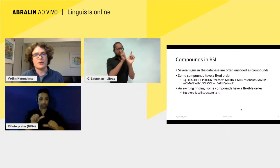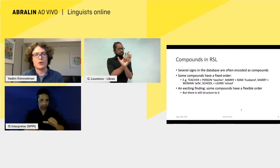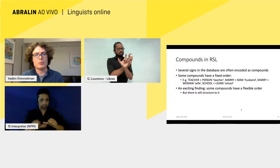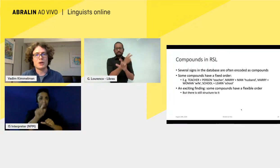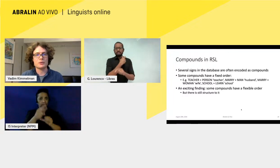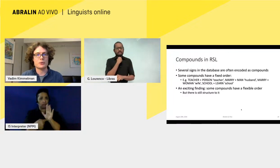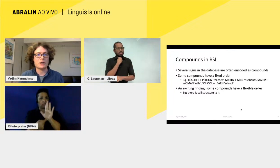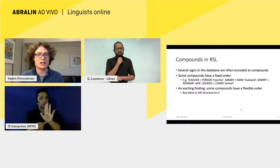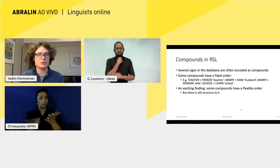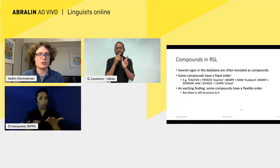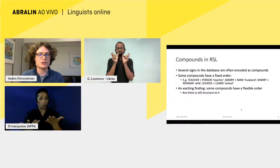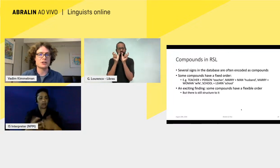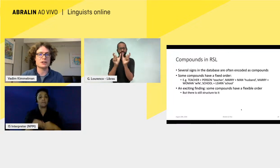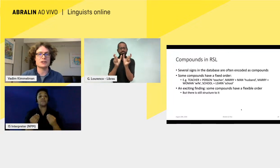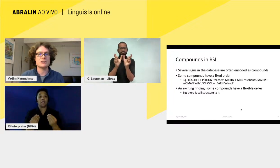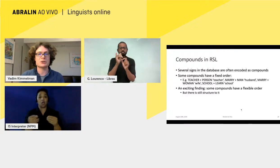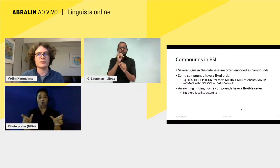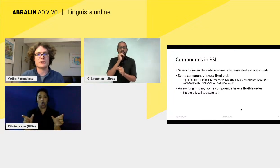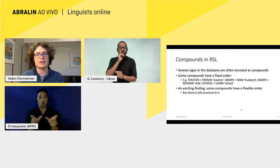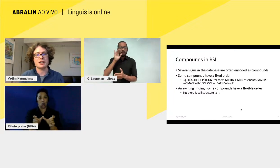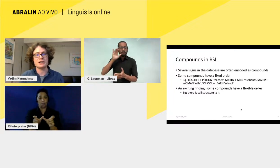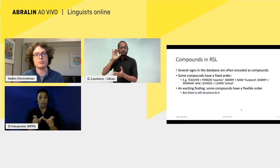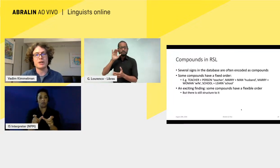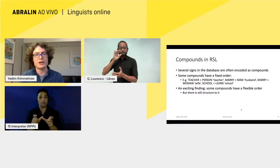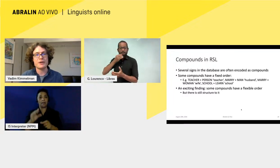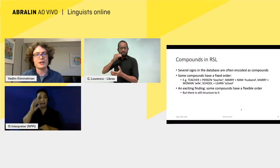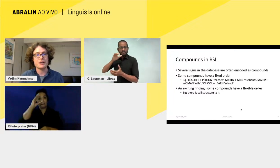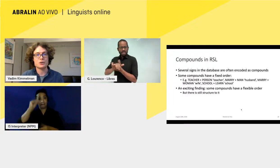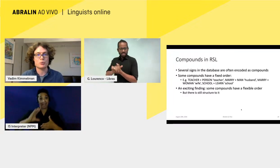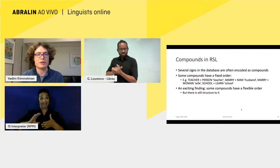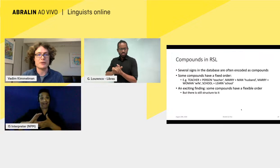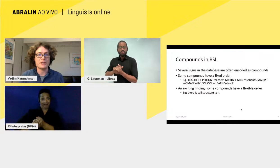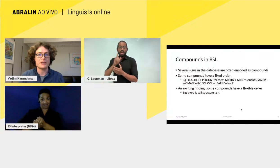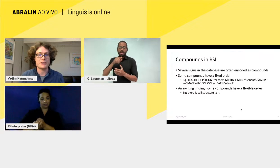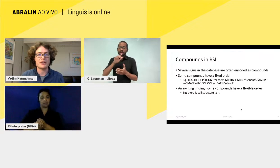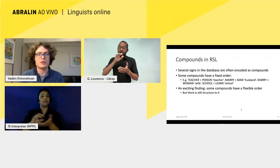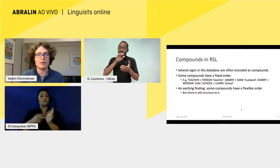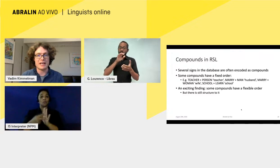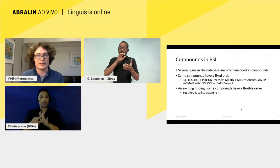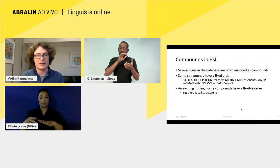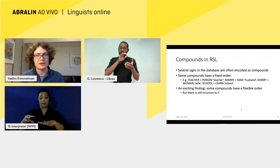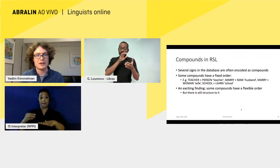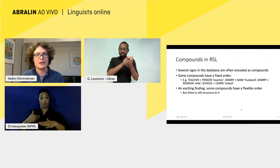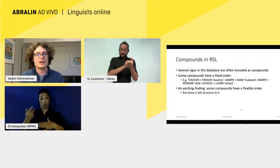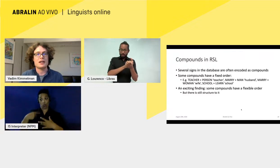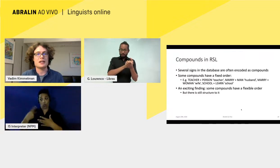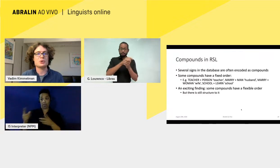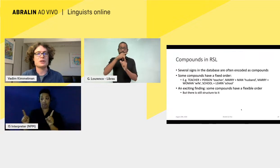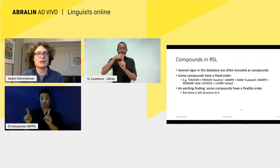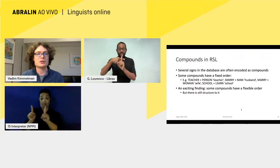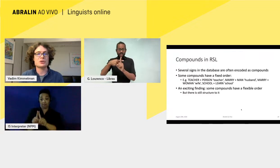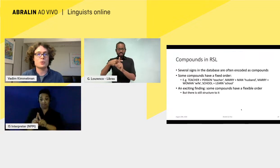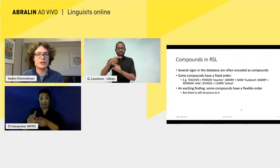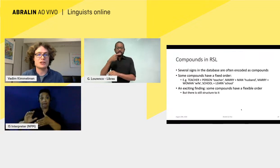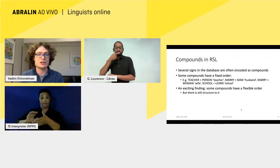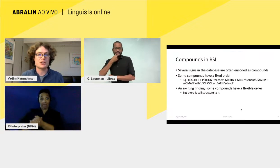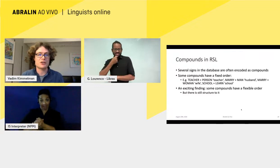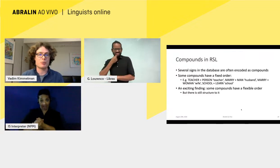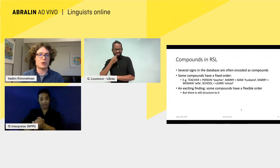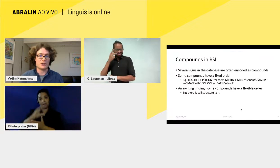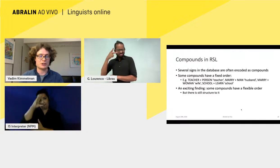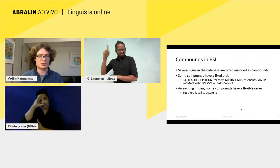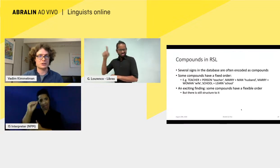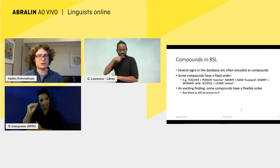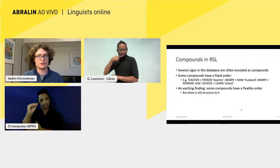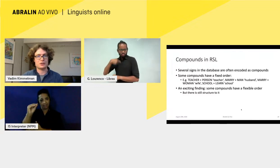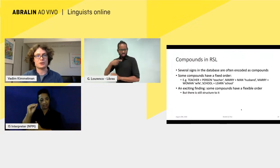example, the compound for husband consists of the signs marry, to marry, and then man. And you cannot switch